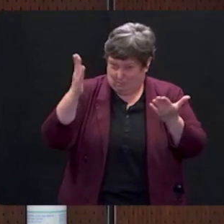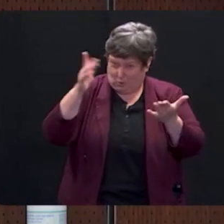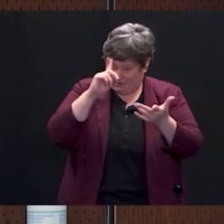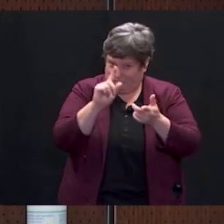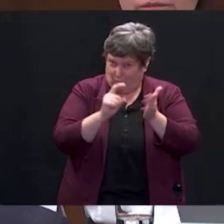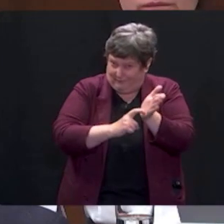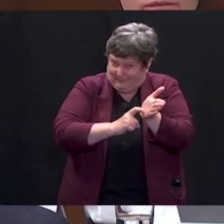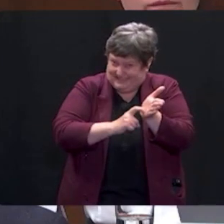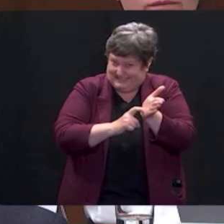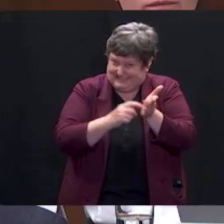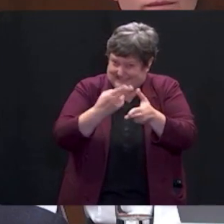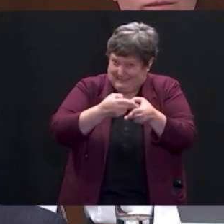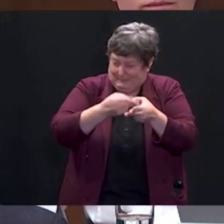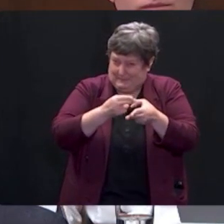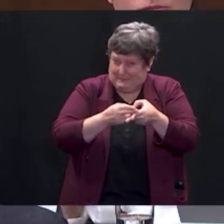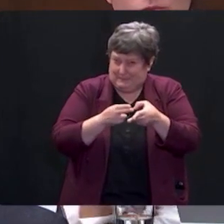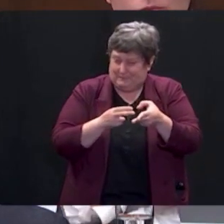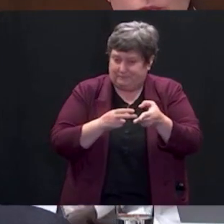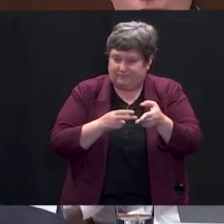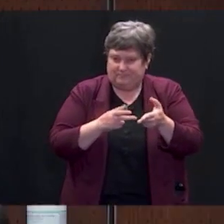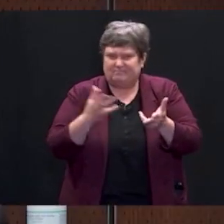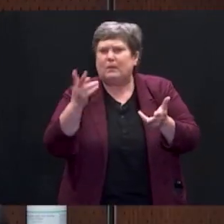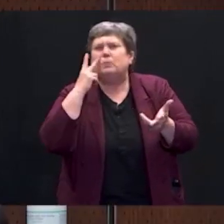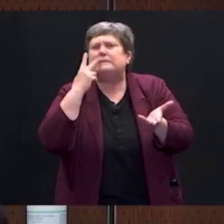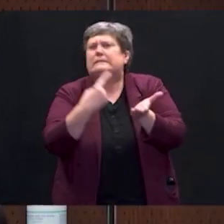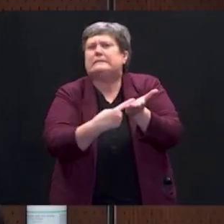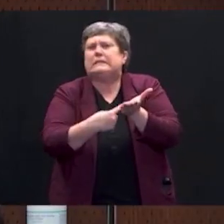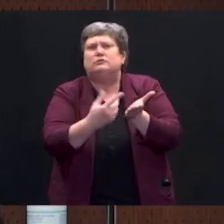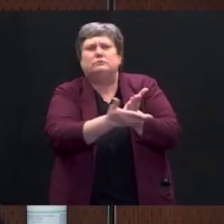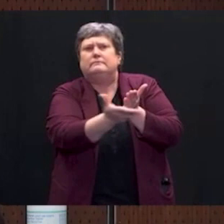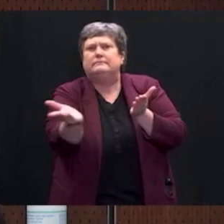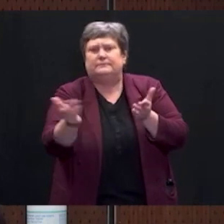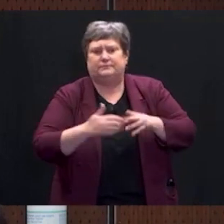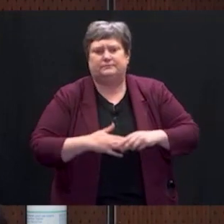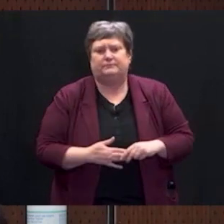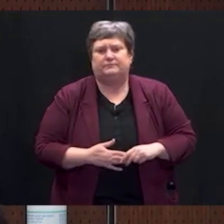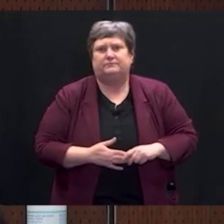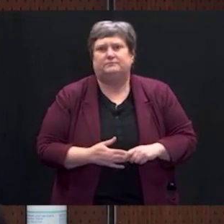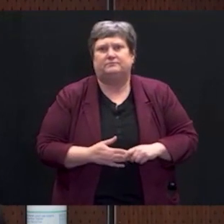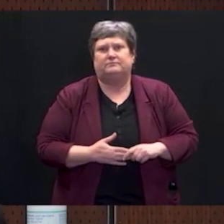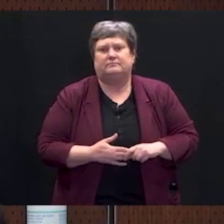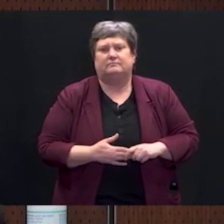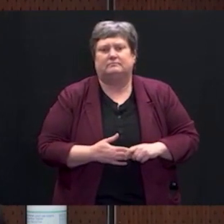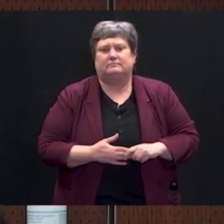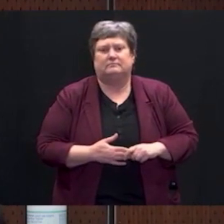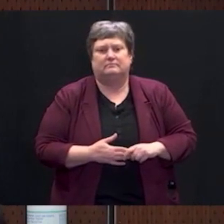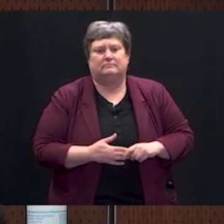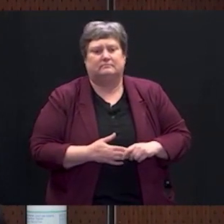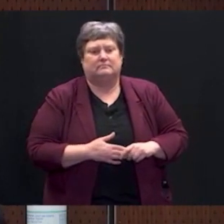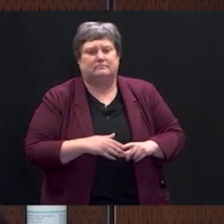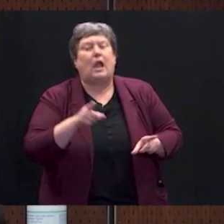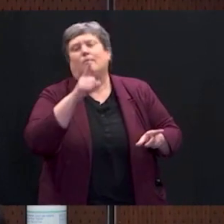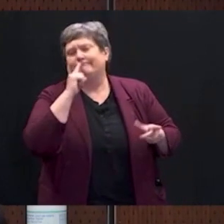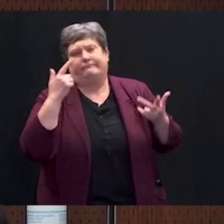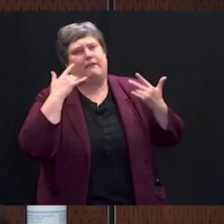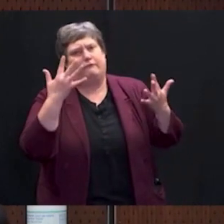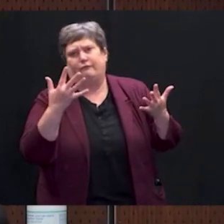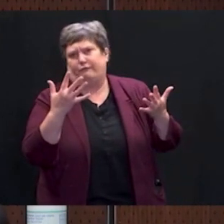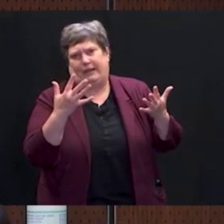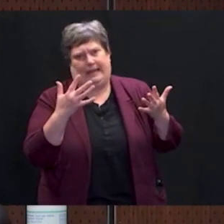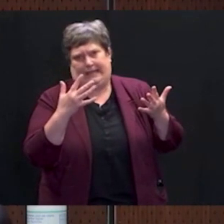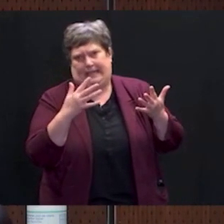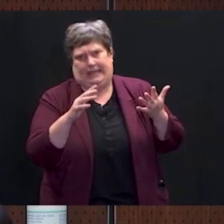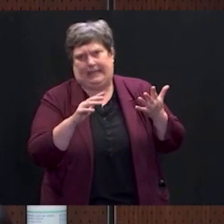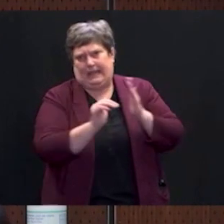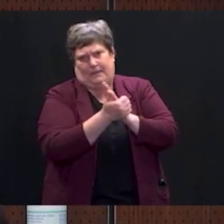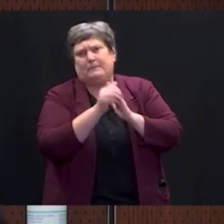motion or a amendment or... We'll see what the discussion is. Do I get to... I certainly see that as a friendly